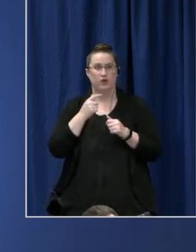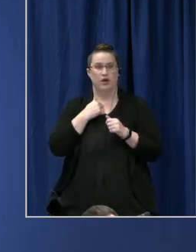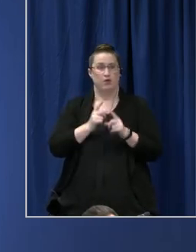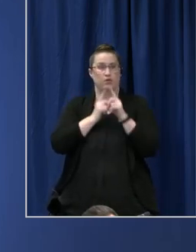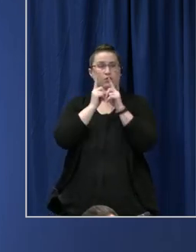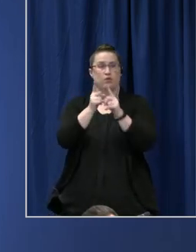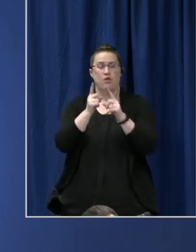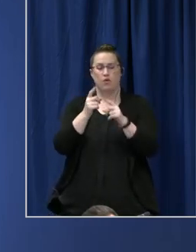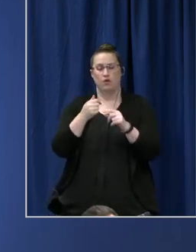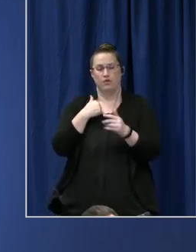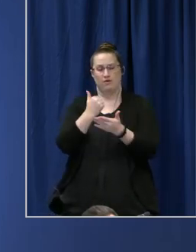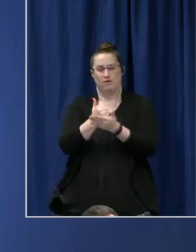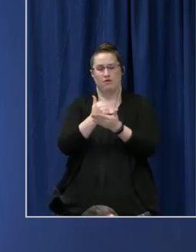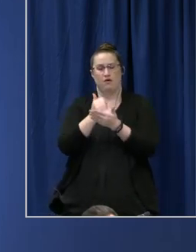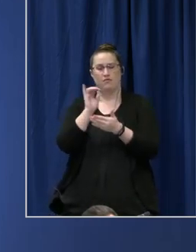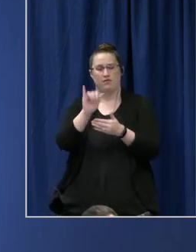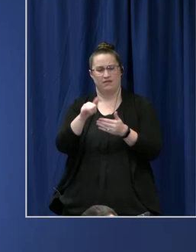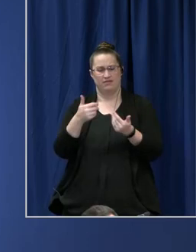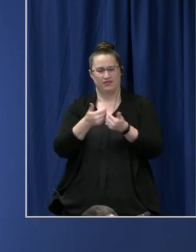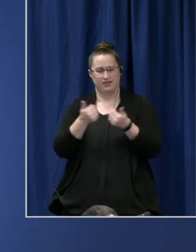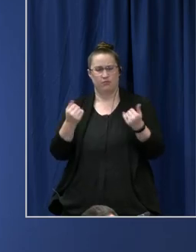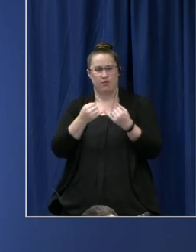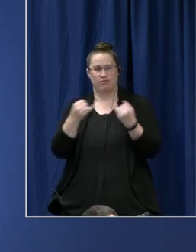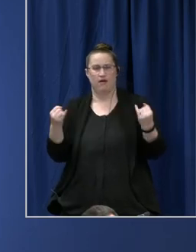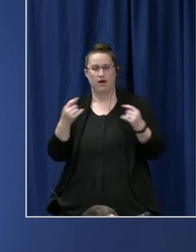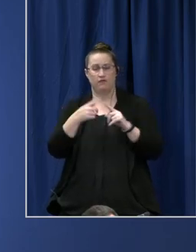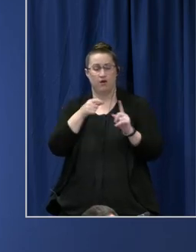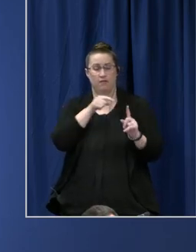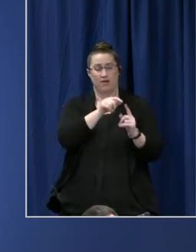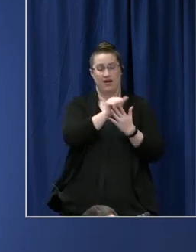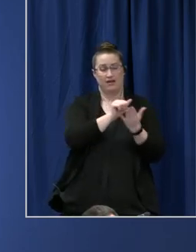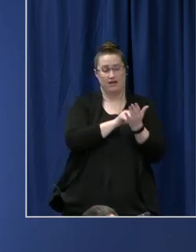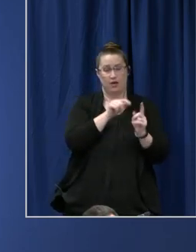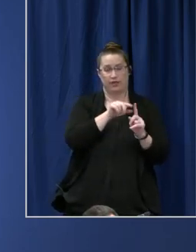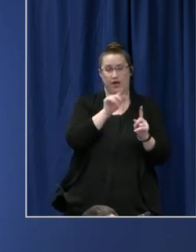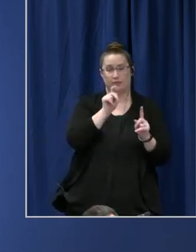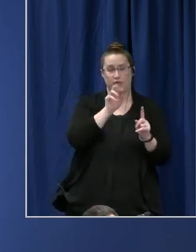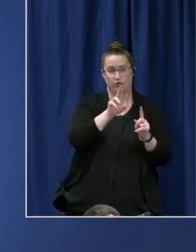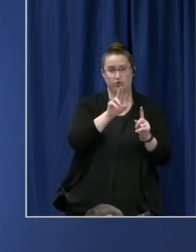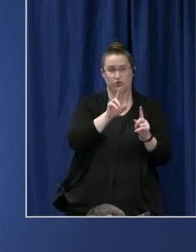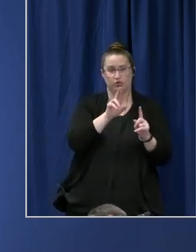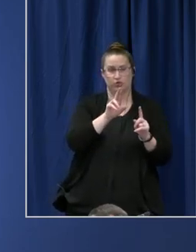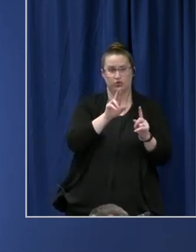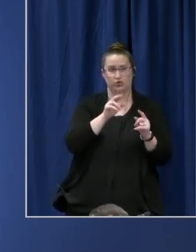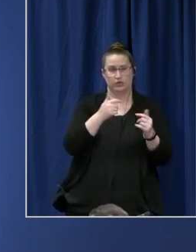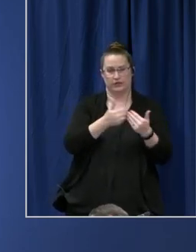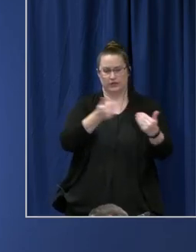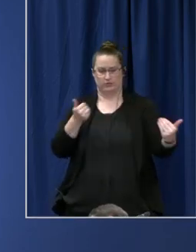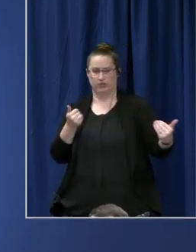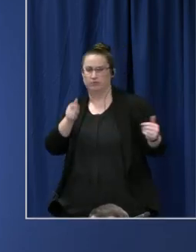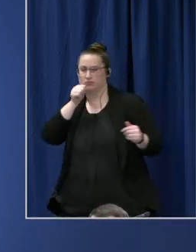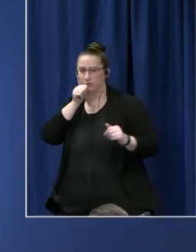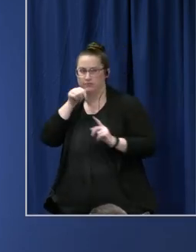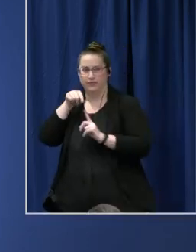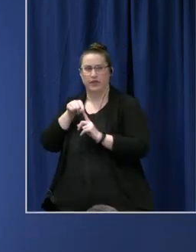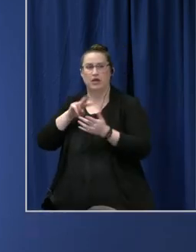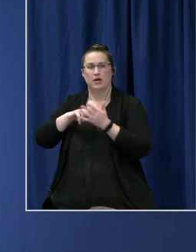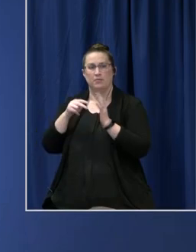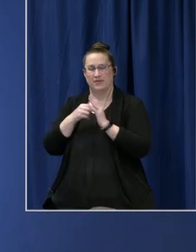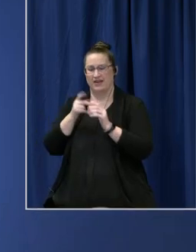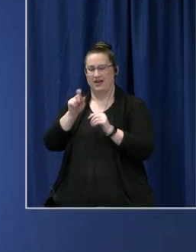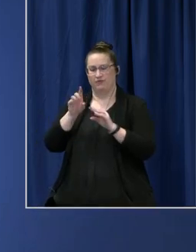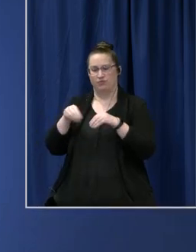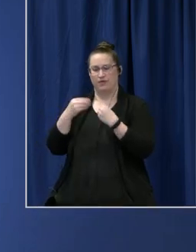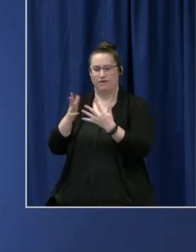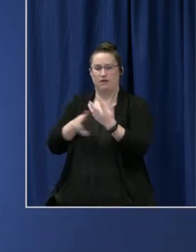separate service lines from accounts that include their abusers make clear that a covered wireless service provider has to make accommodations